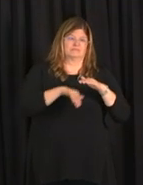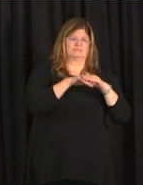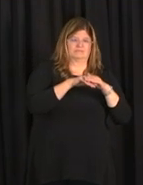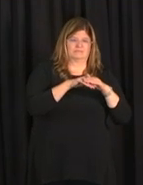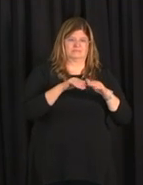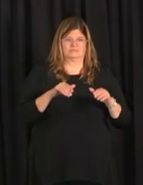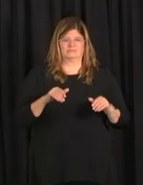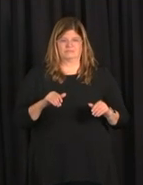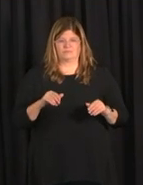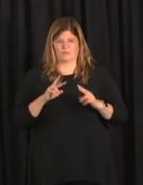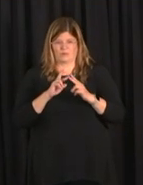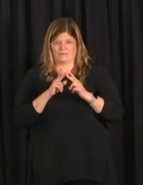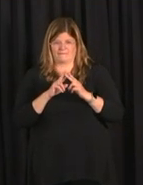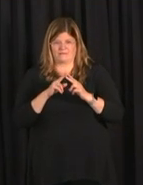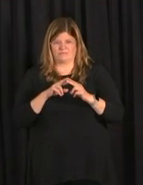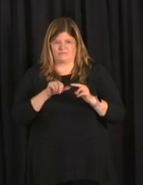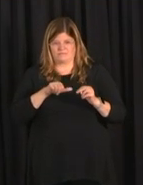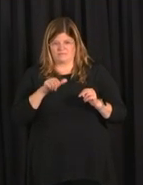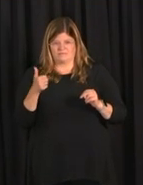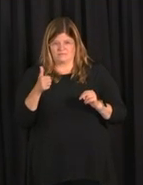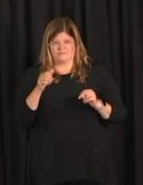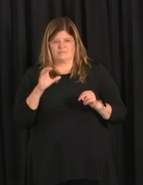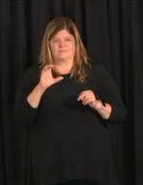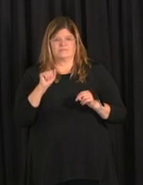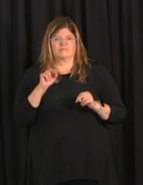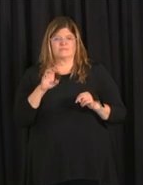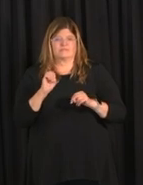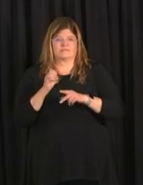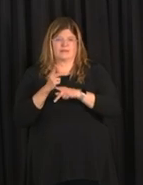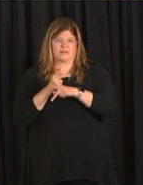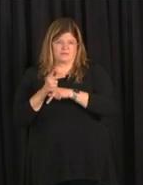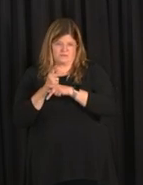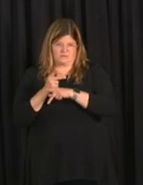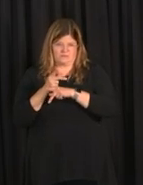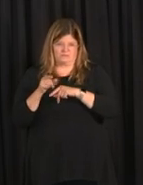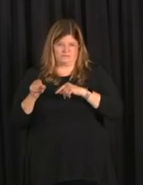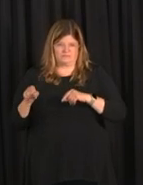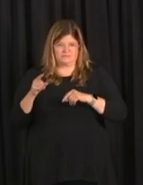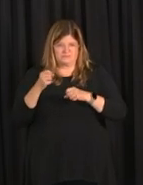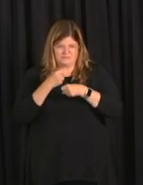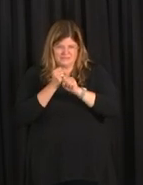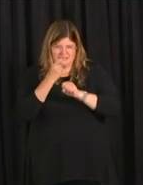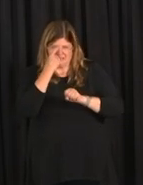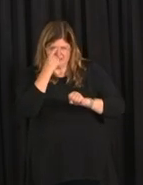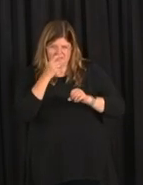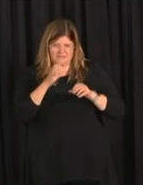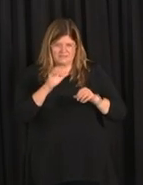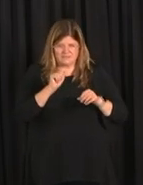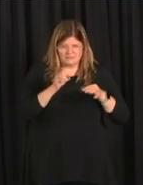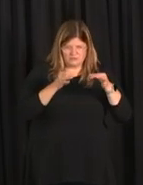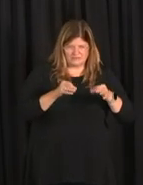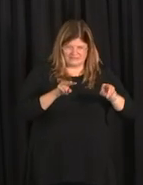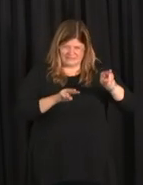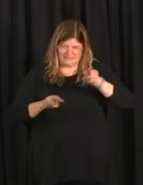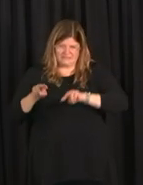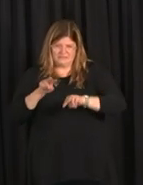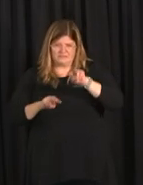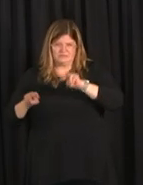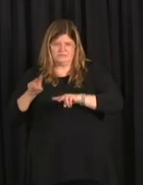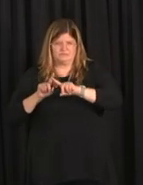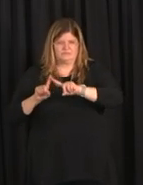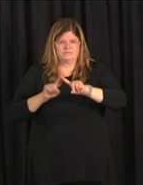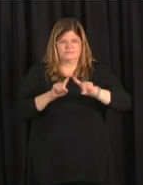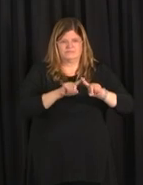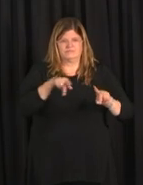capacity at the alternate care site, we made a conscious decision that as we are looking across